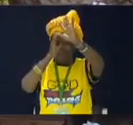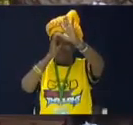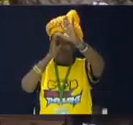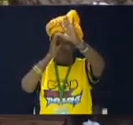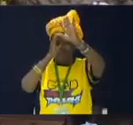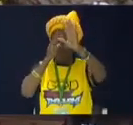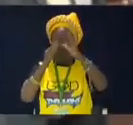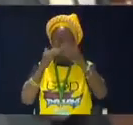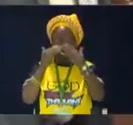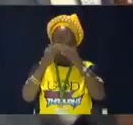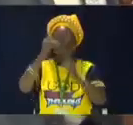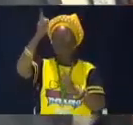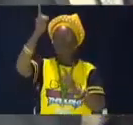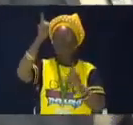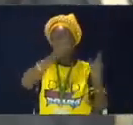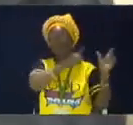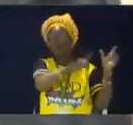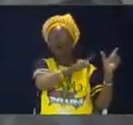Thank you, Lord.